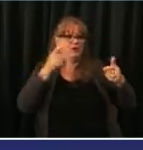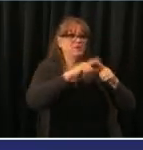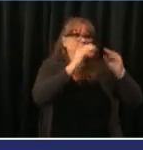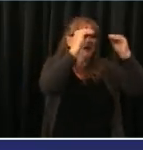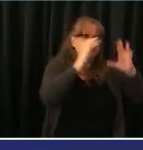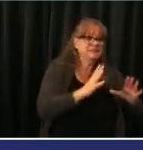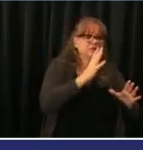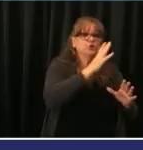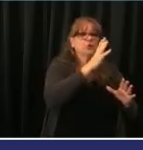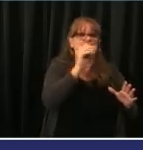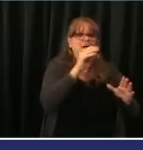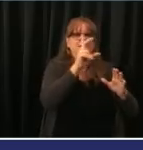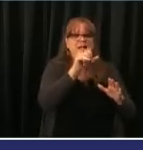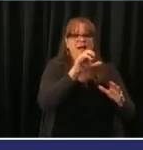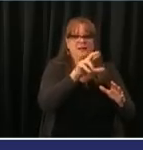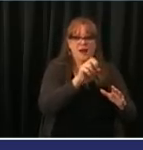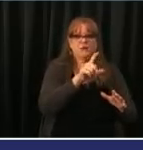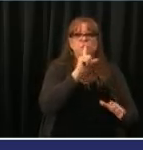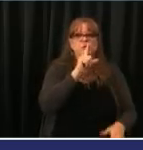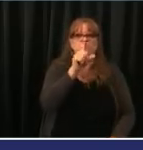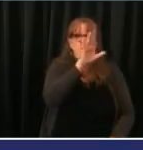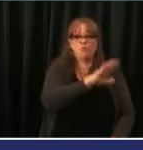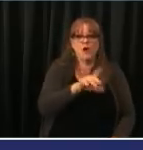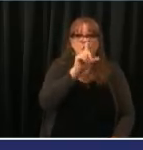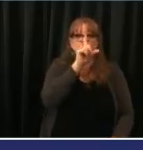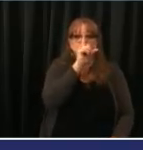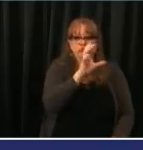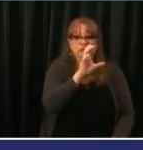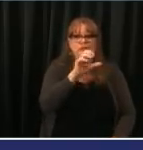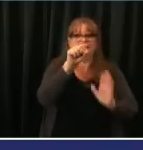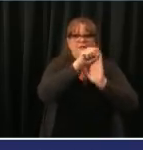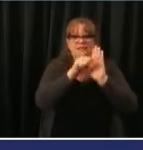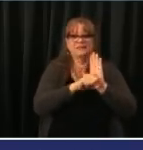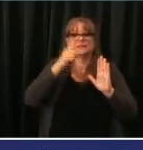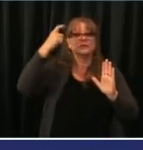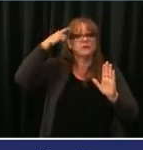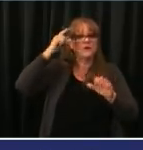approximately 100 continuity of state government workers. Next slide.